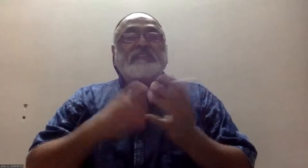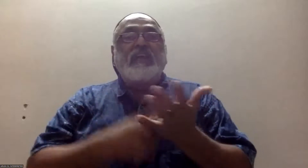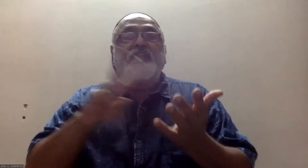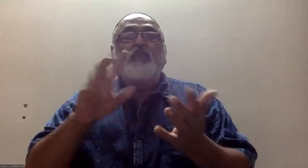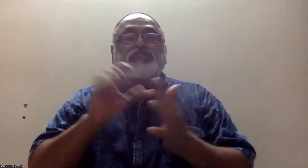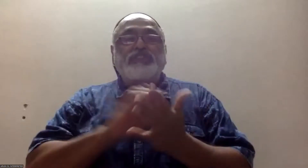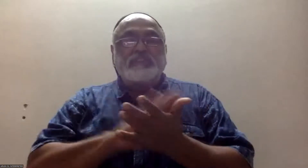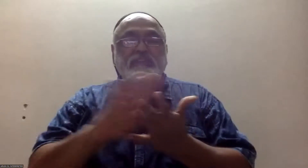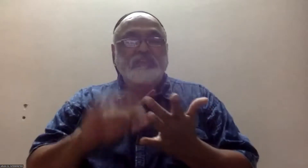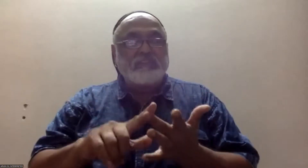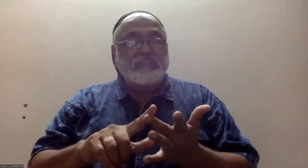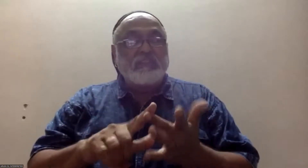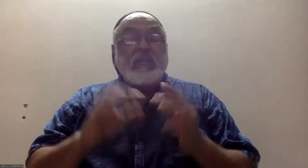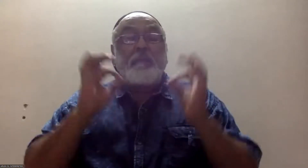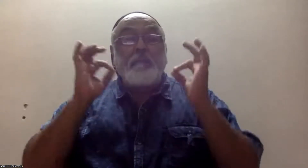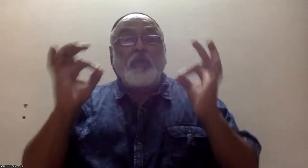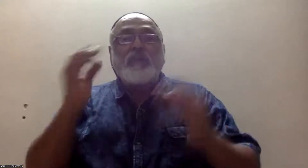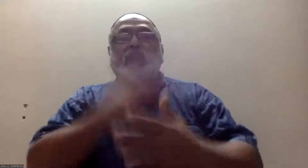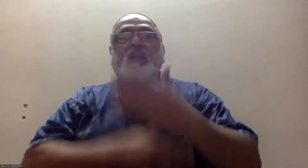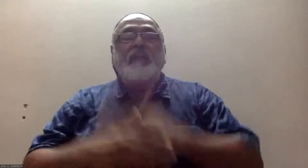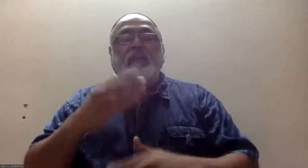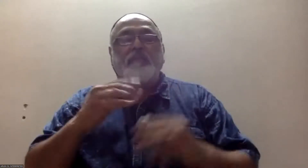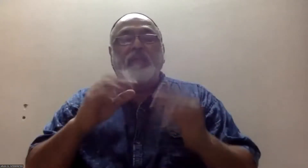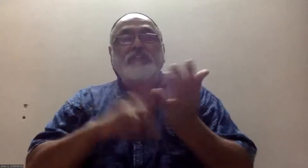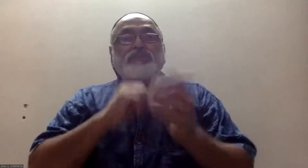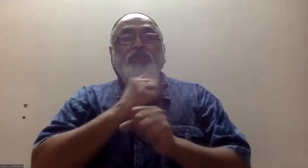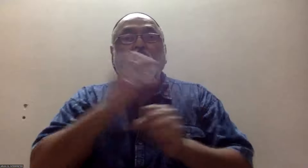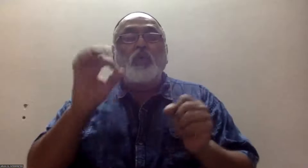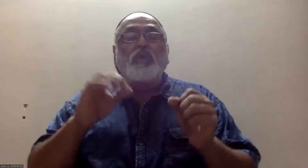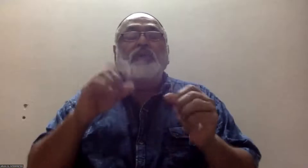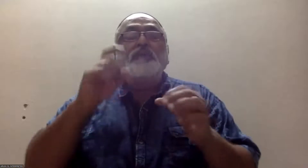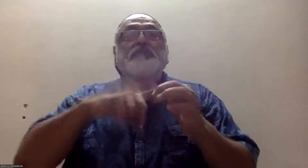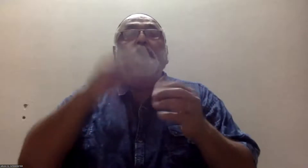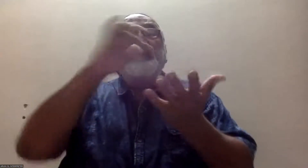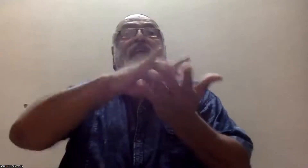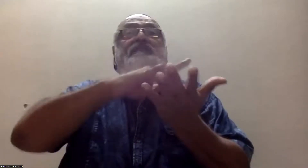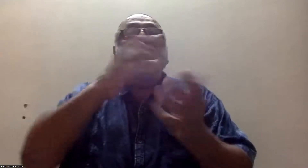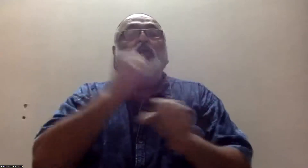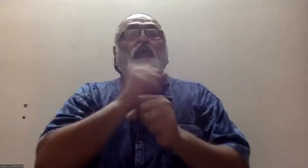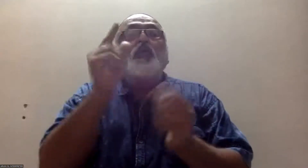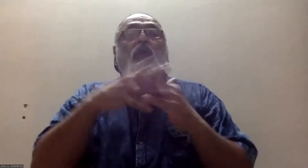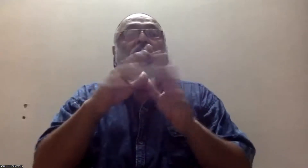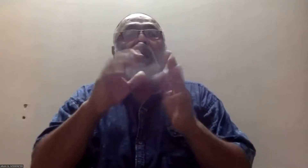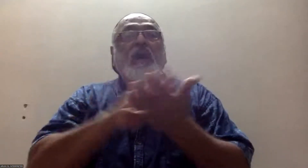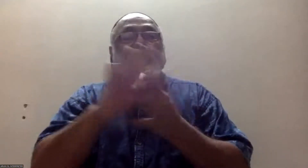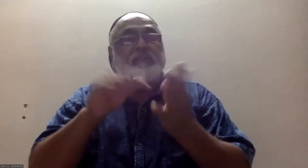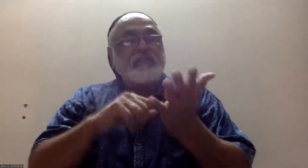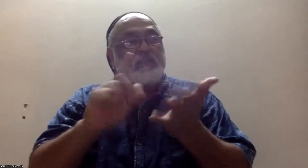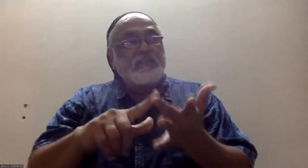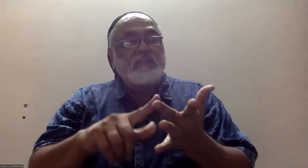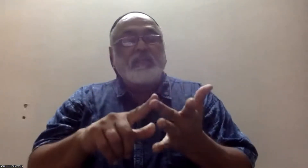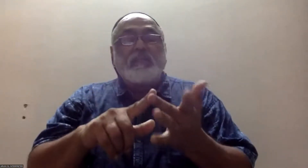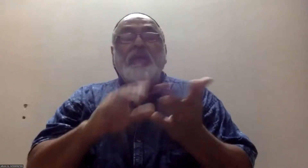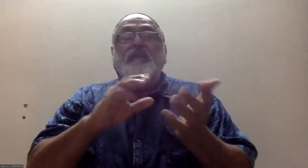years, a premier disability NGO based at Guwahati. She has been a member of the drafting